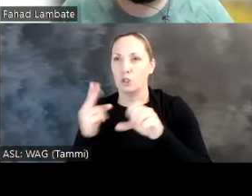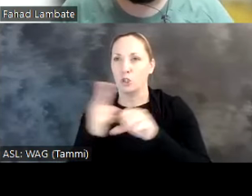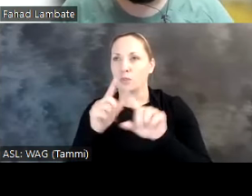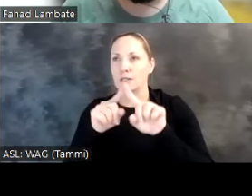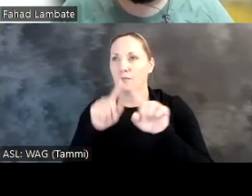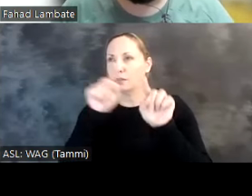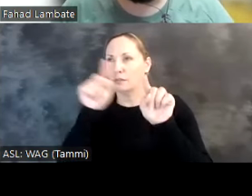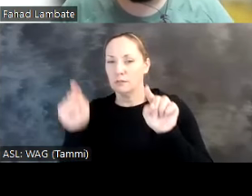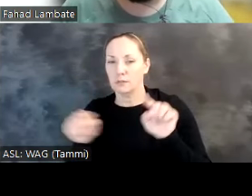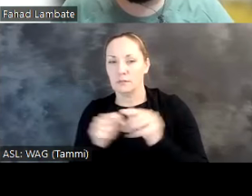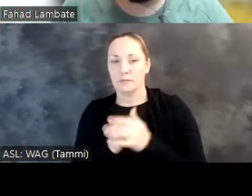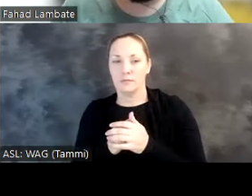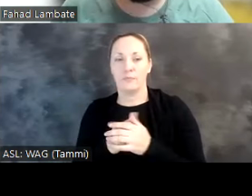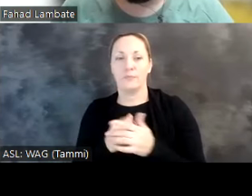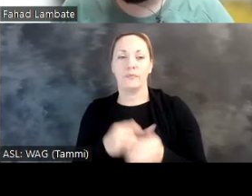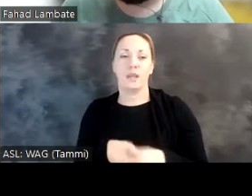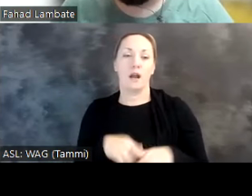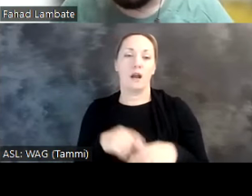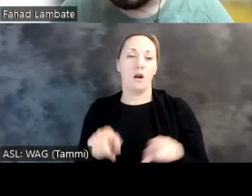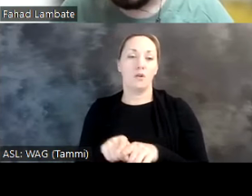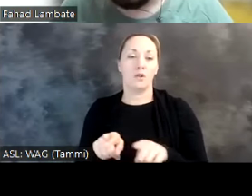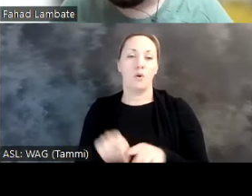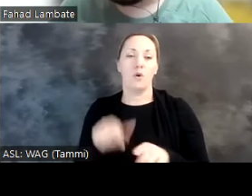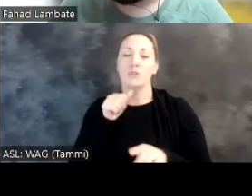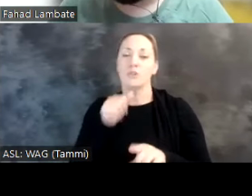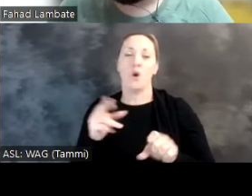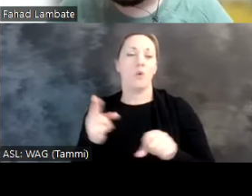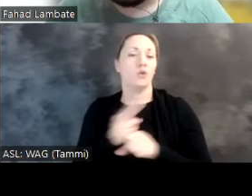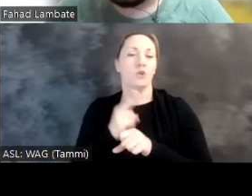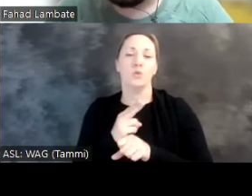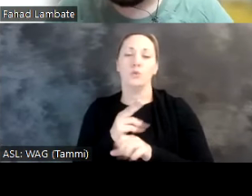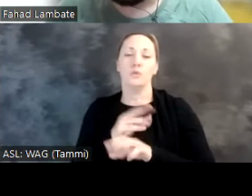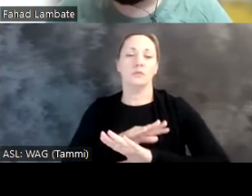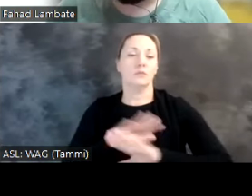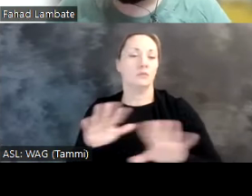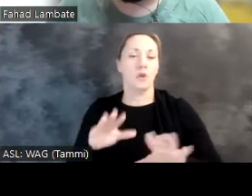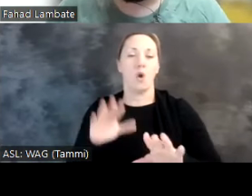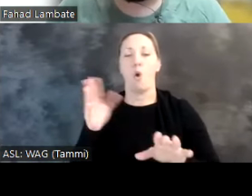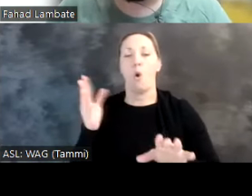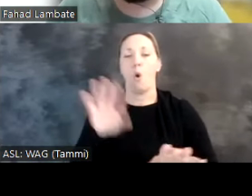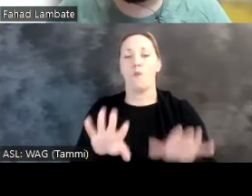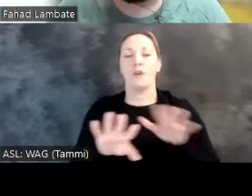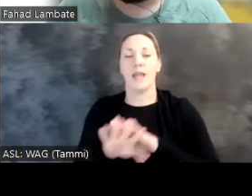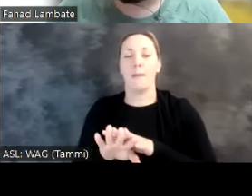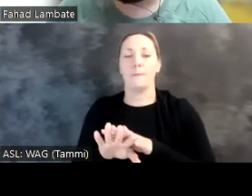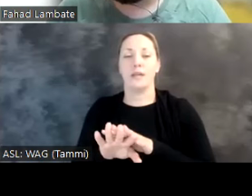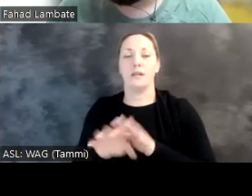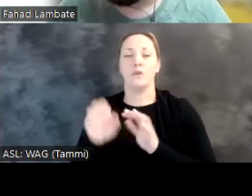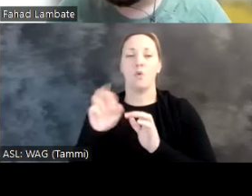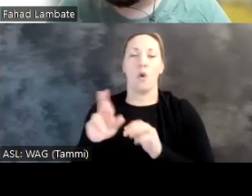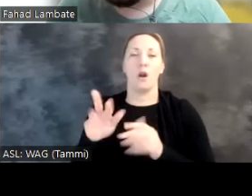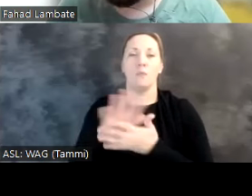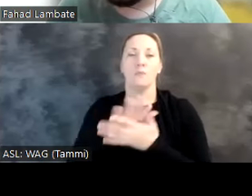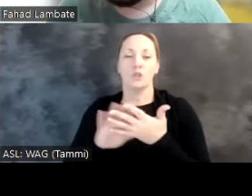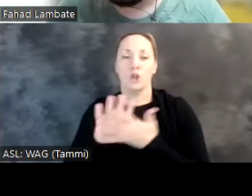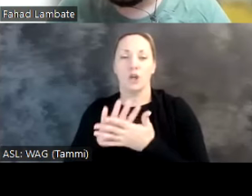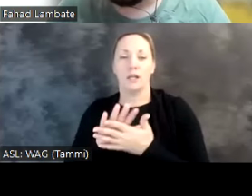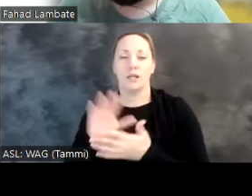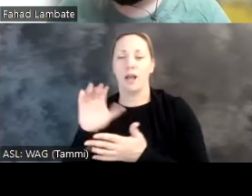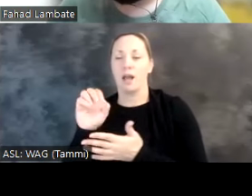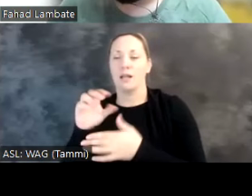had to suggest, like, don't use overlapping on obscuring content, even in case of cookie consent